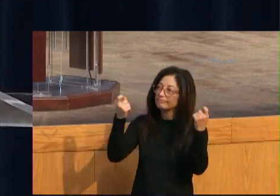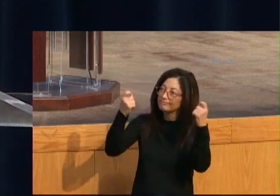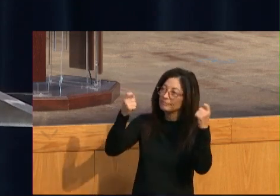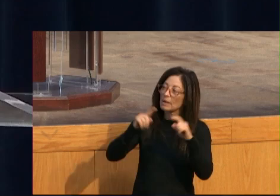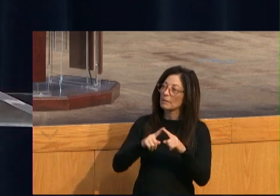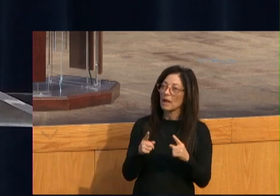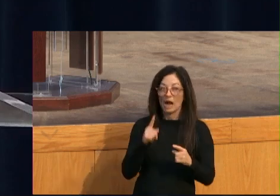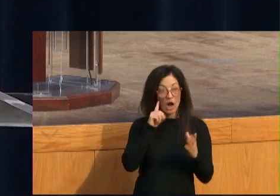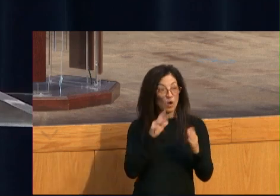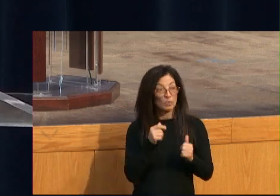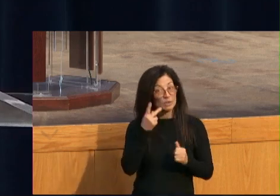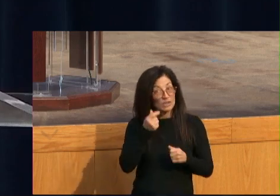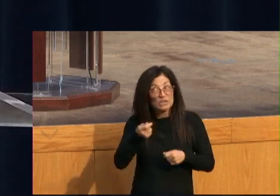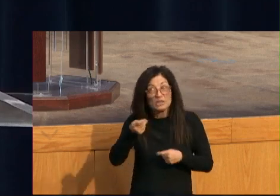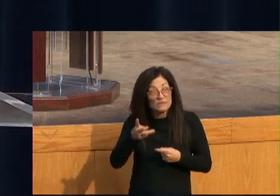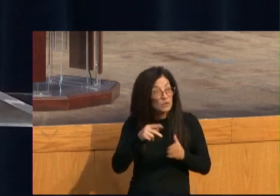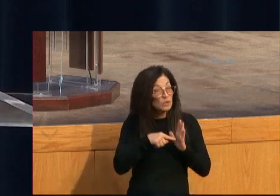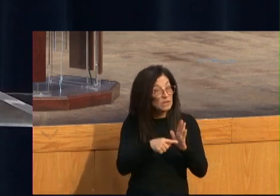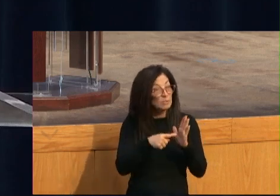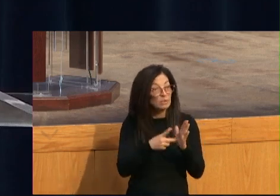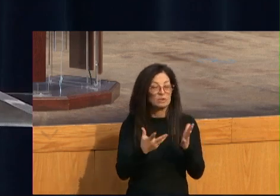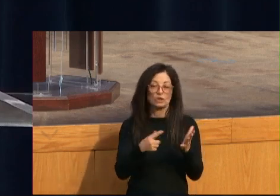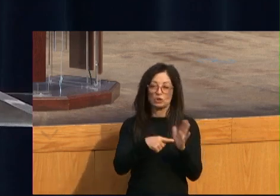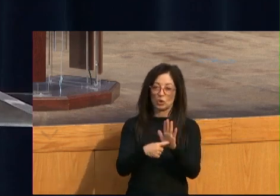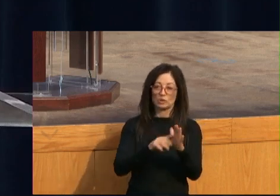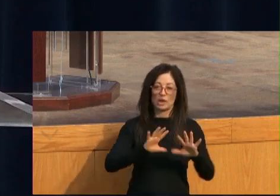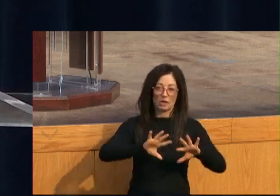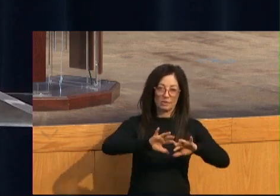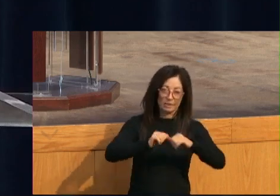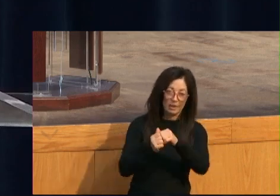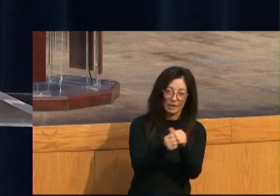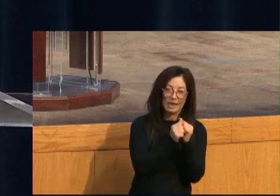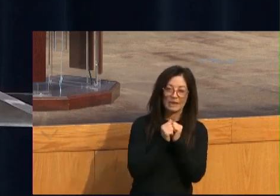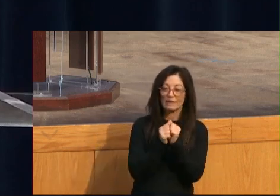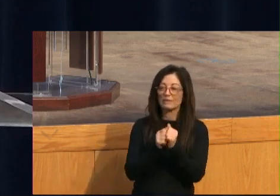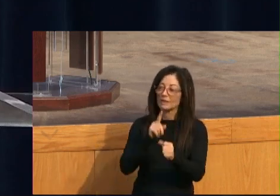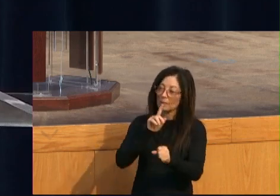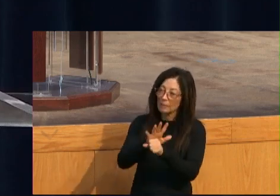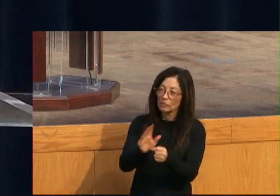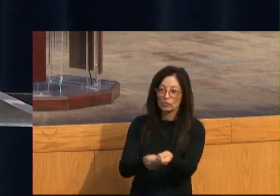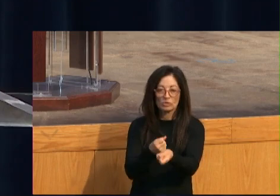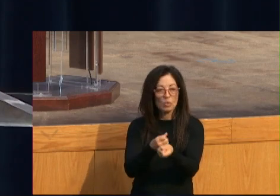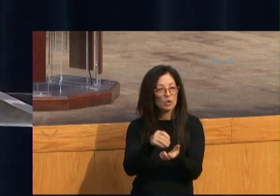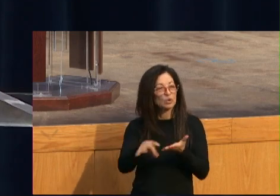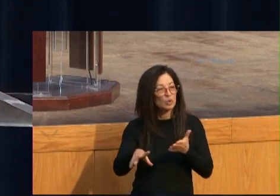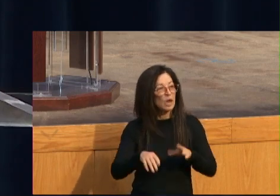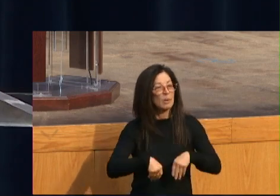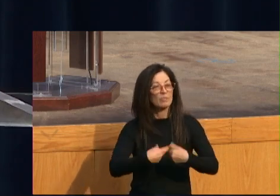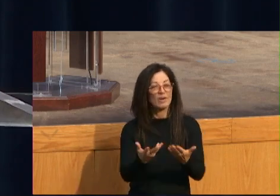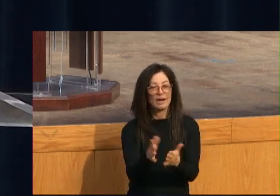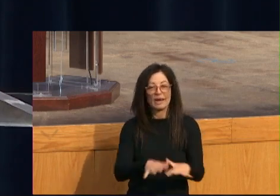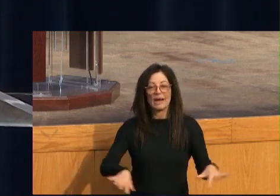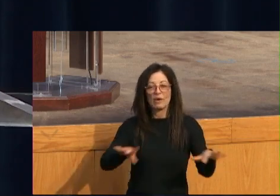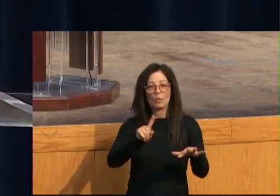just demonstration of our collective commitment to supporting our students, creating a space where they feel they